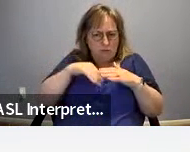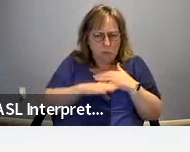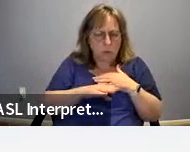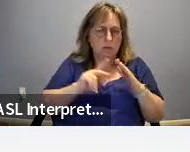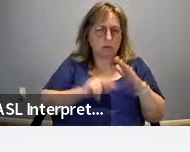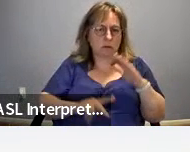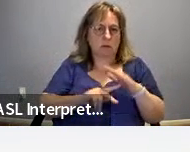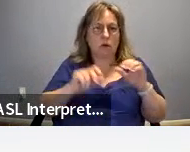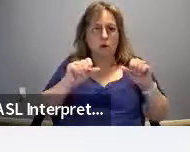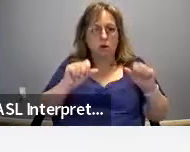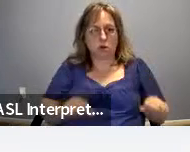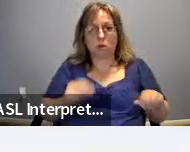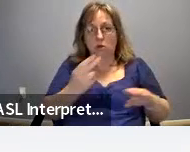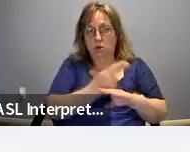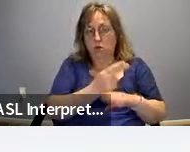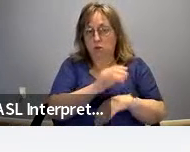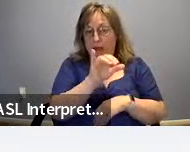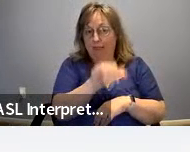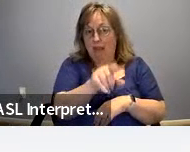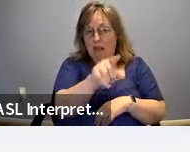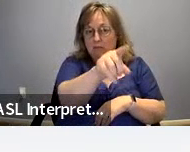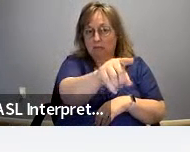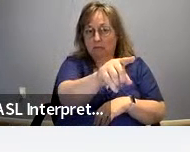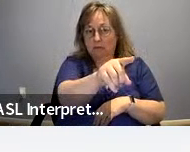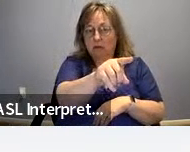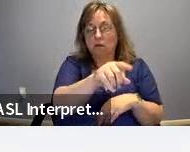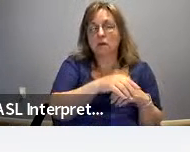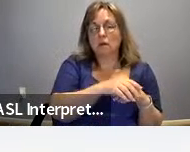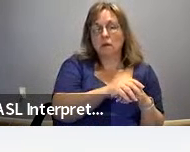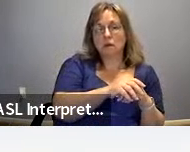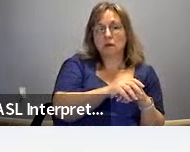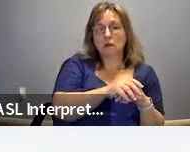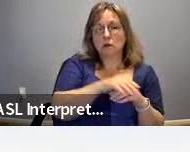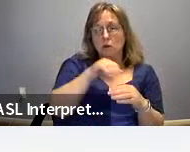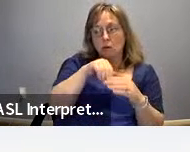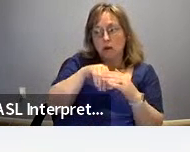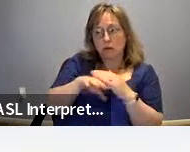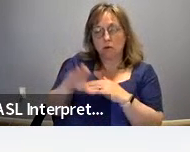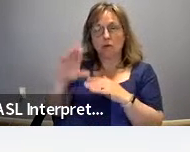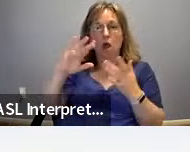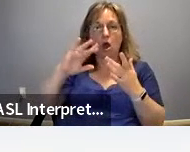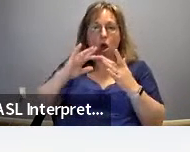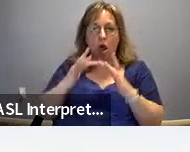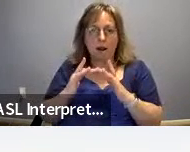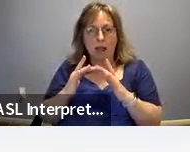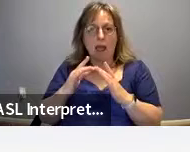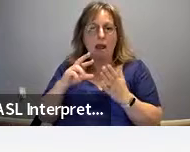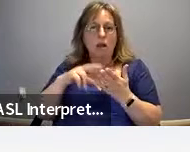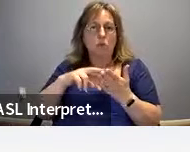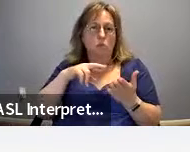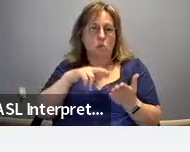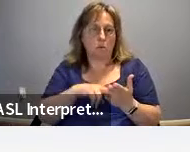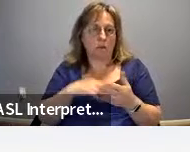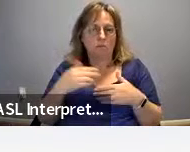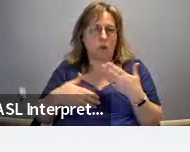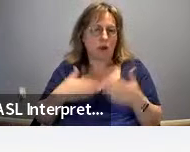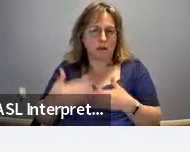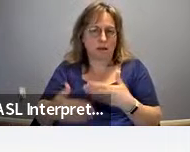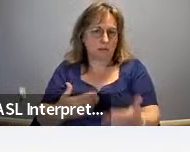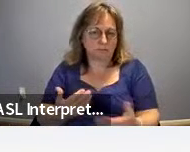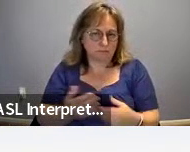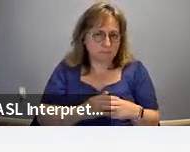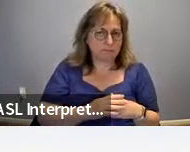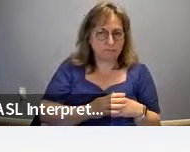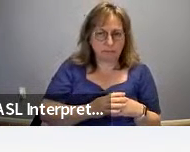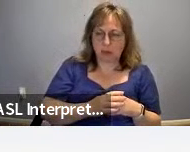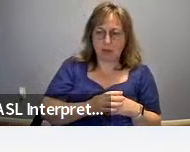to jump out to our online enrollment platform and go through the process of